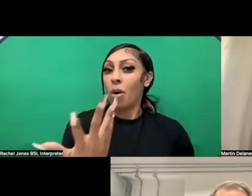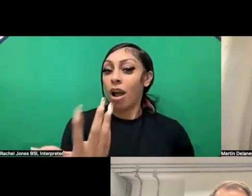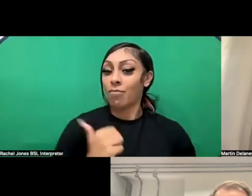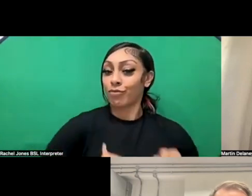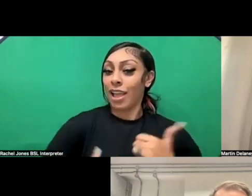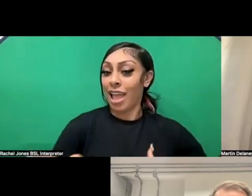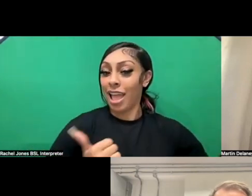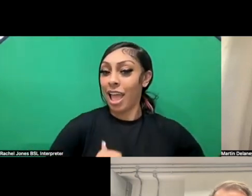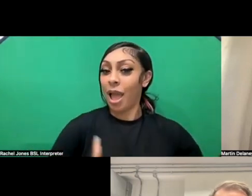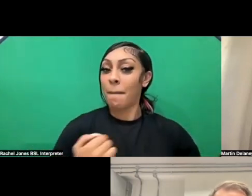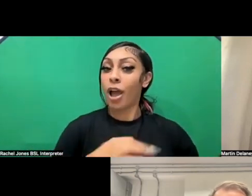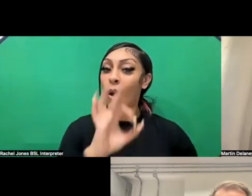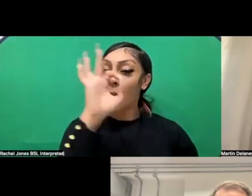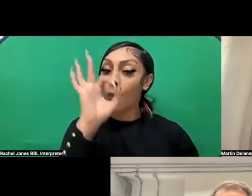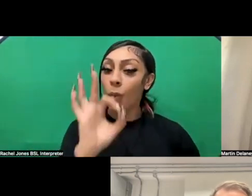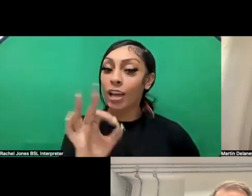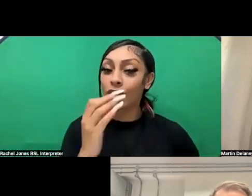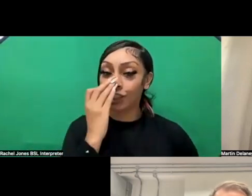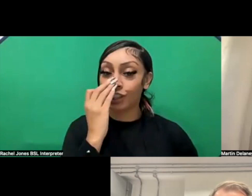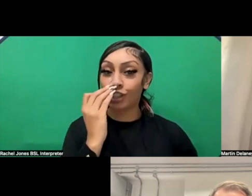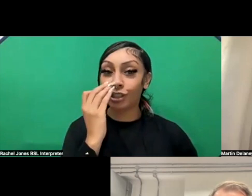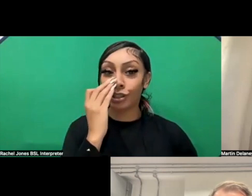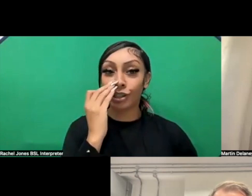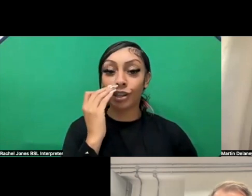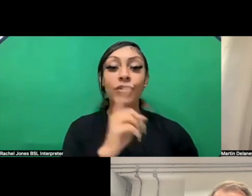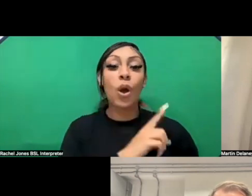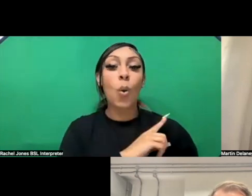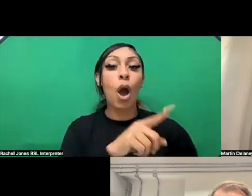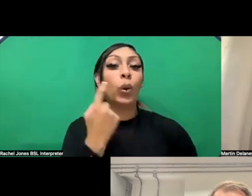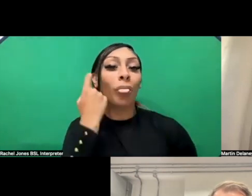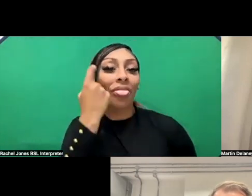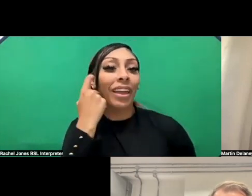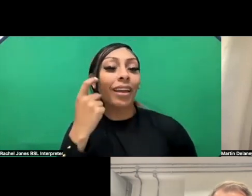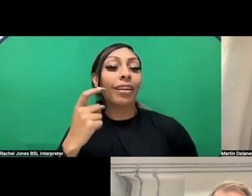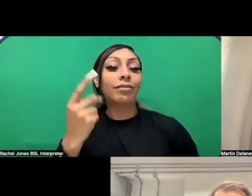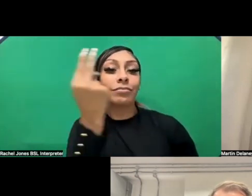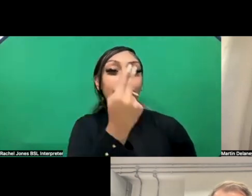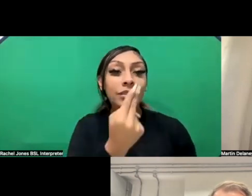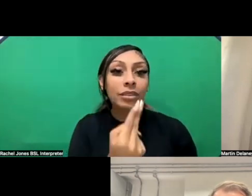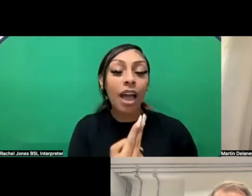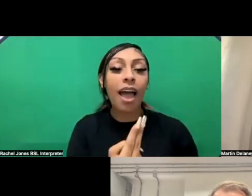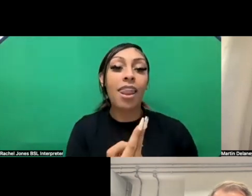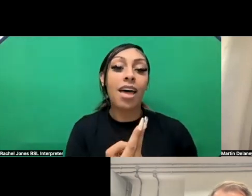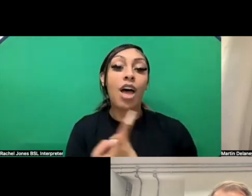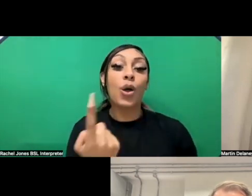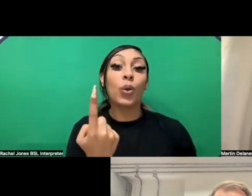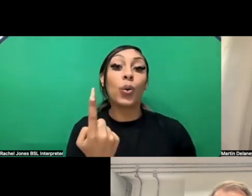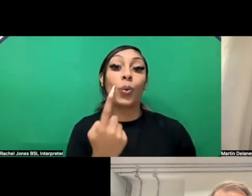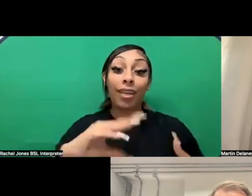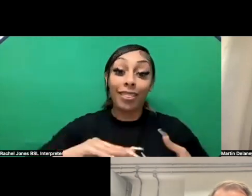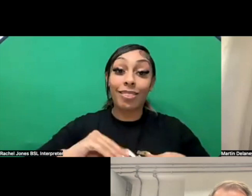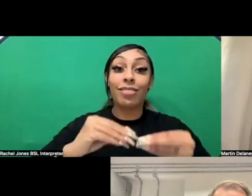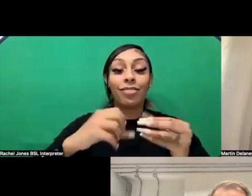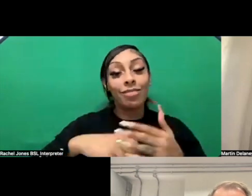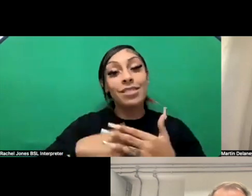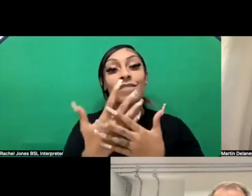my question is about why you think designers kind of who are developing instruments